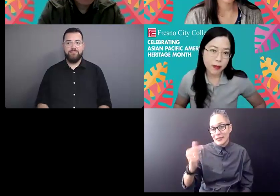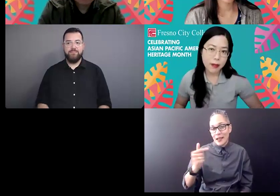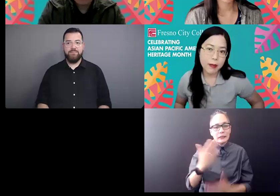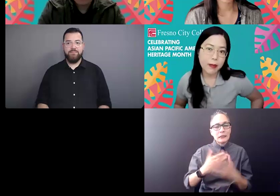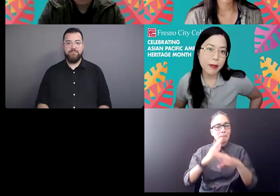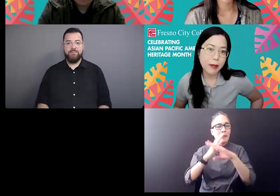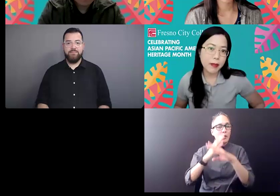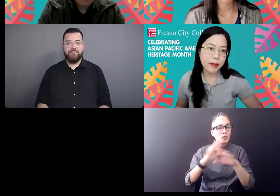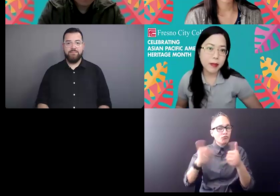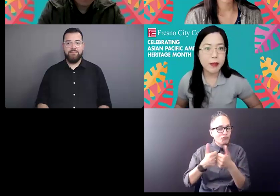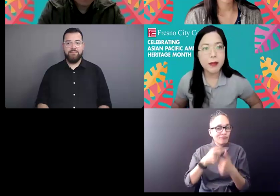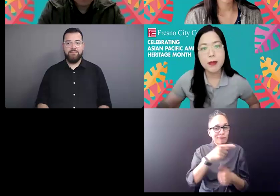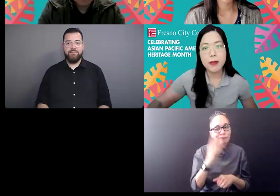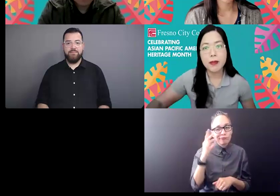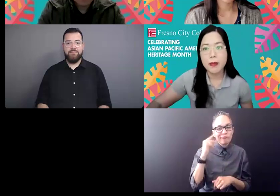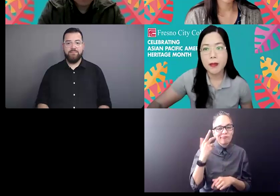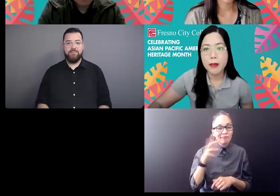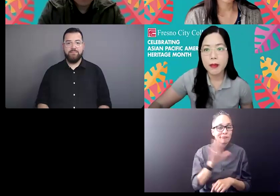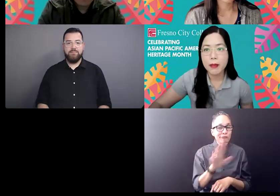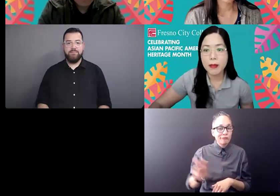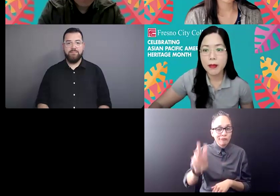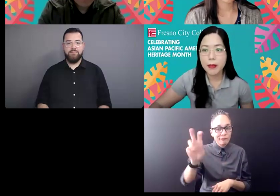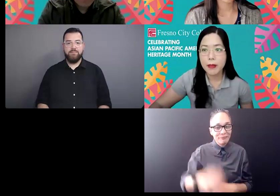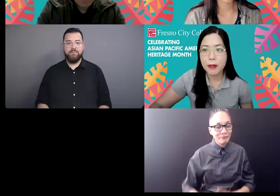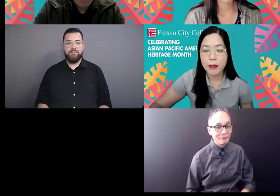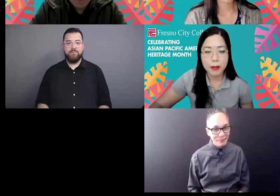or challenges that you've experienced?